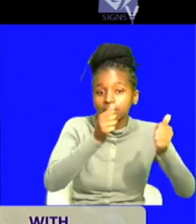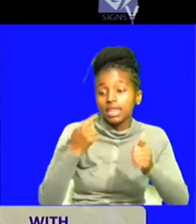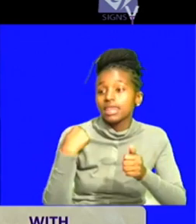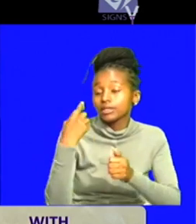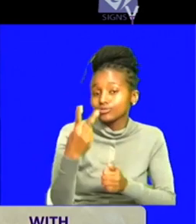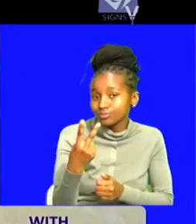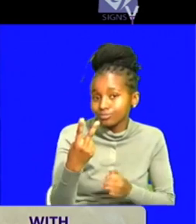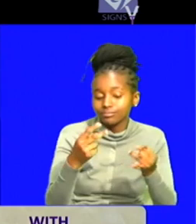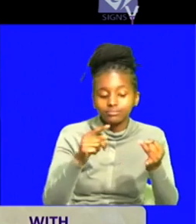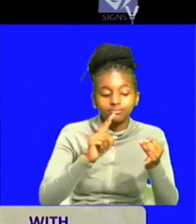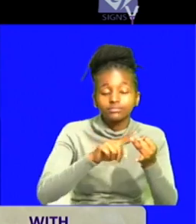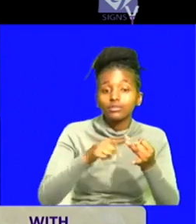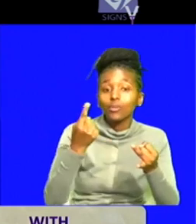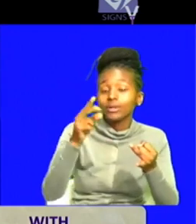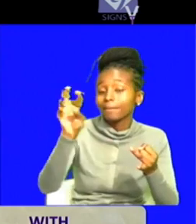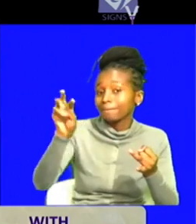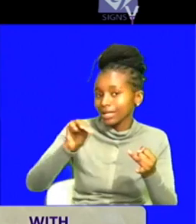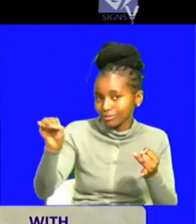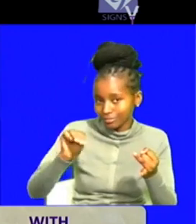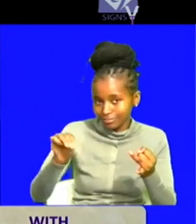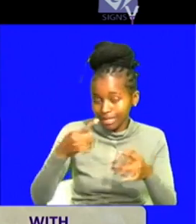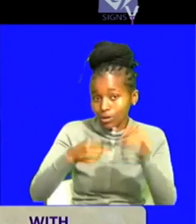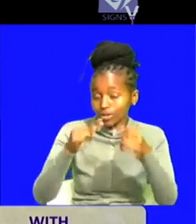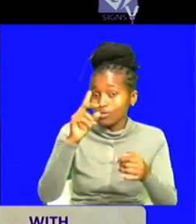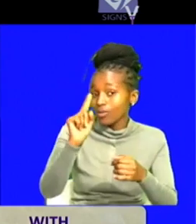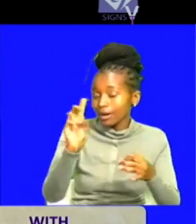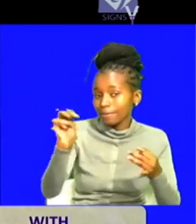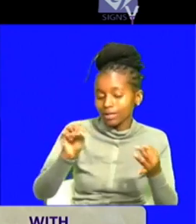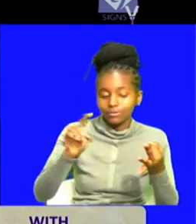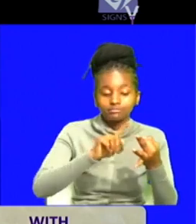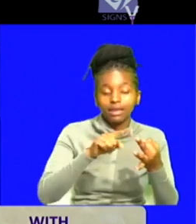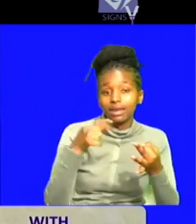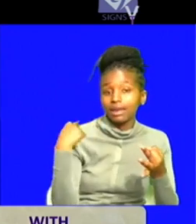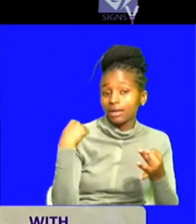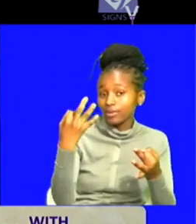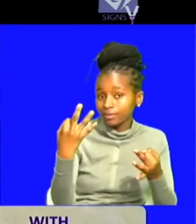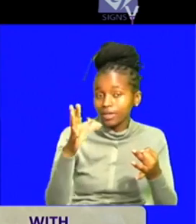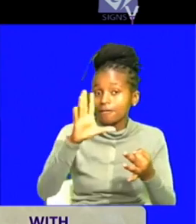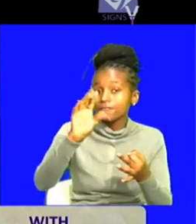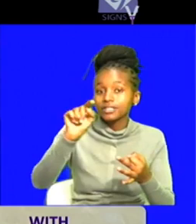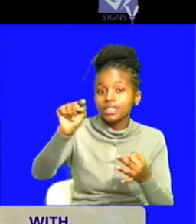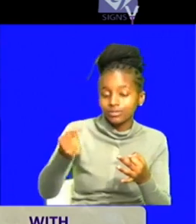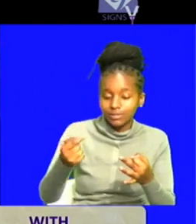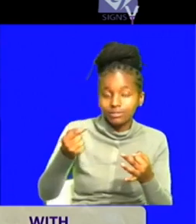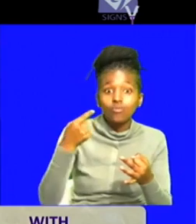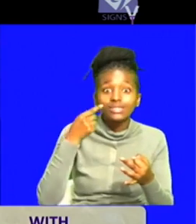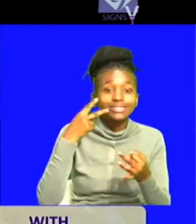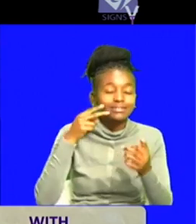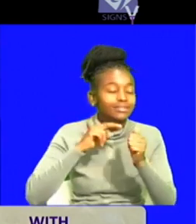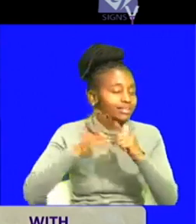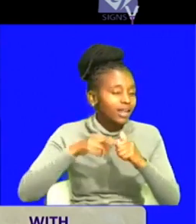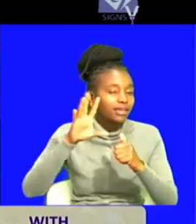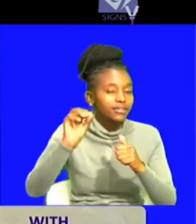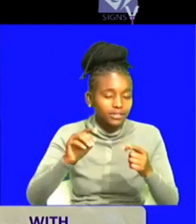comes second walks away with 1 million Kenya shillings. Number three, the third place walks away with 750,000 Kenya shillings. One, and Natoka